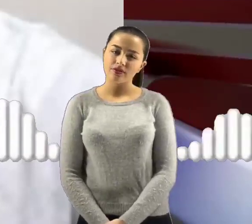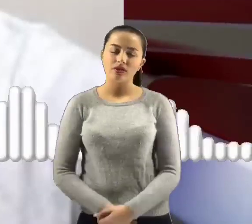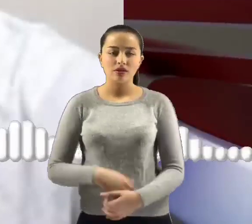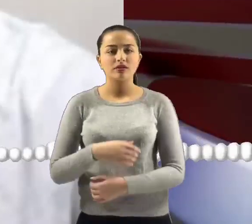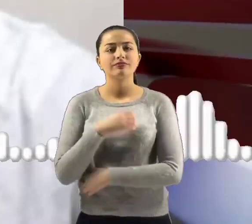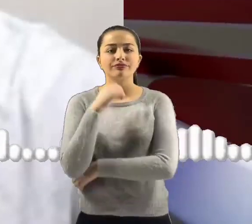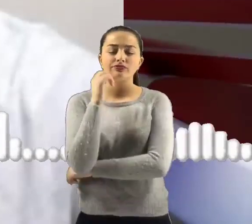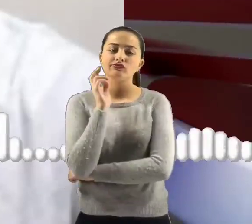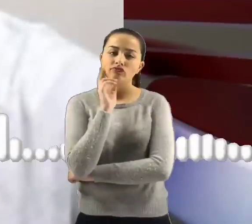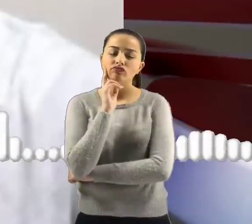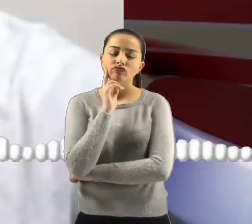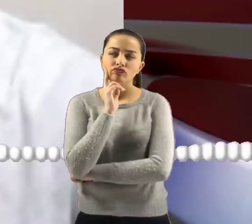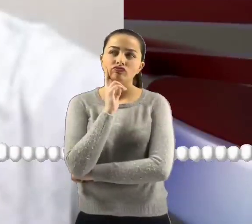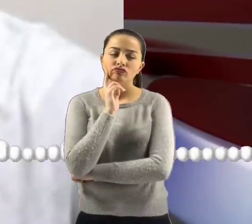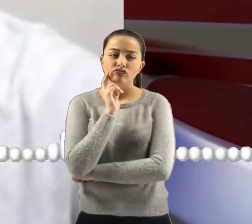anyanwụ